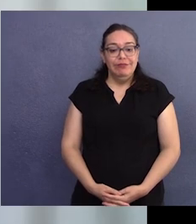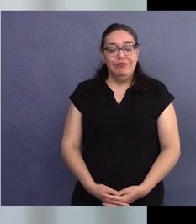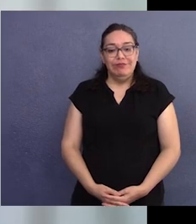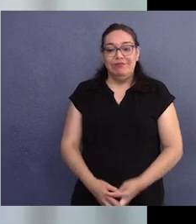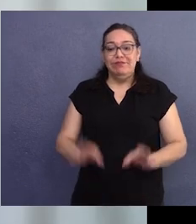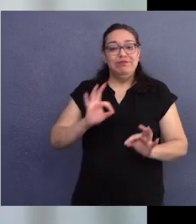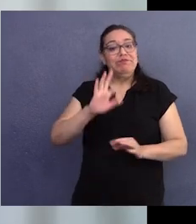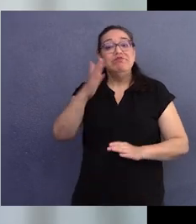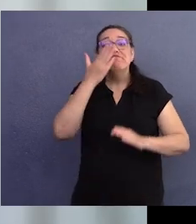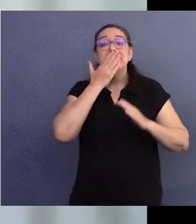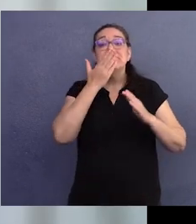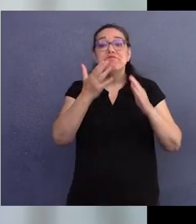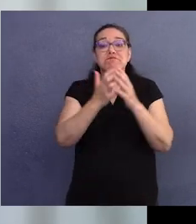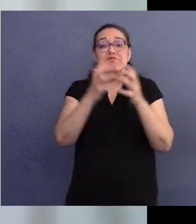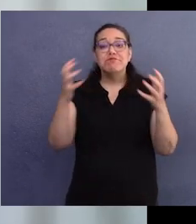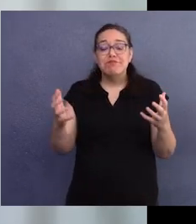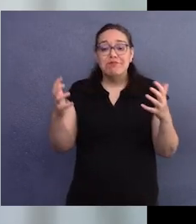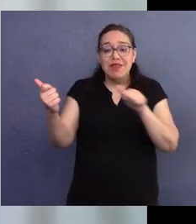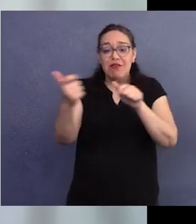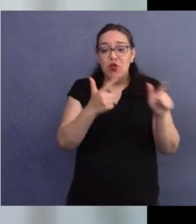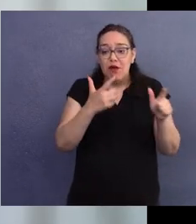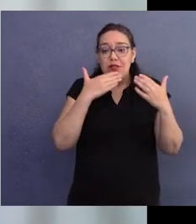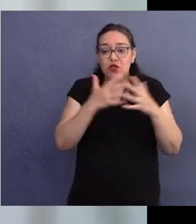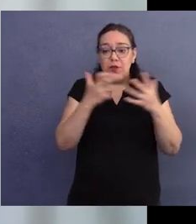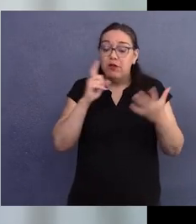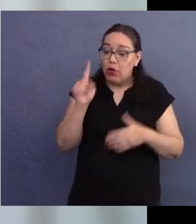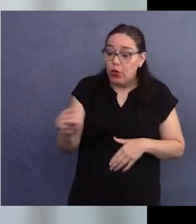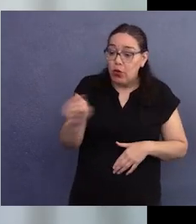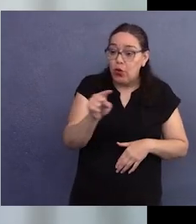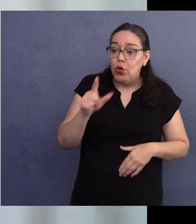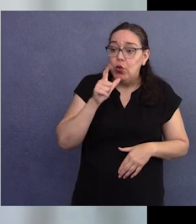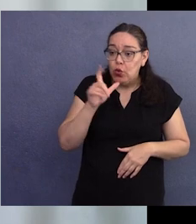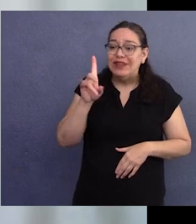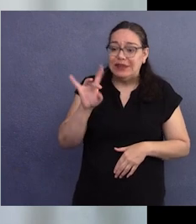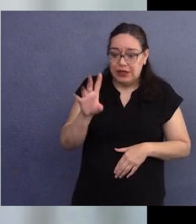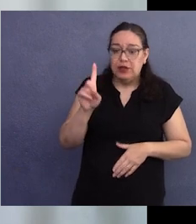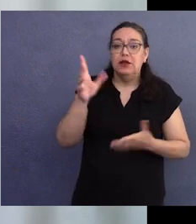Thank you so much, everybody. And we'll, yeah, for those of you who put your